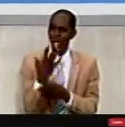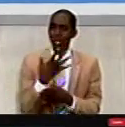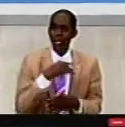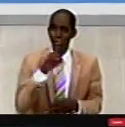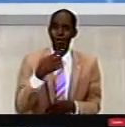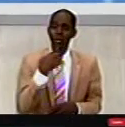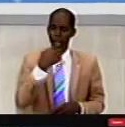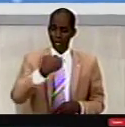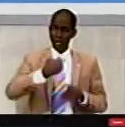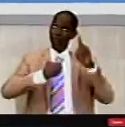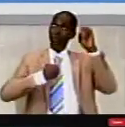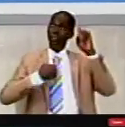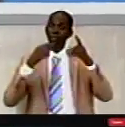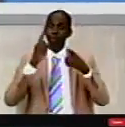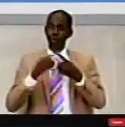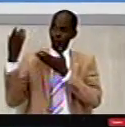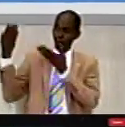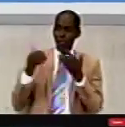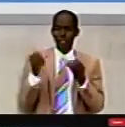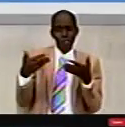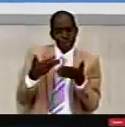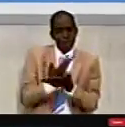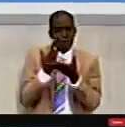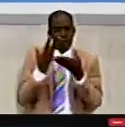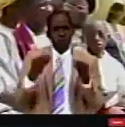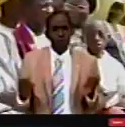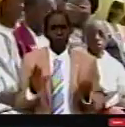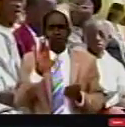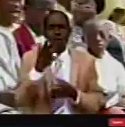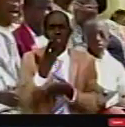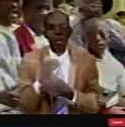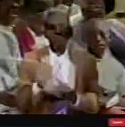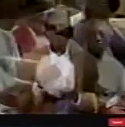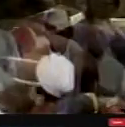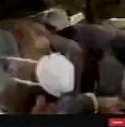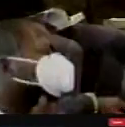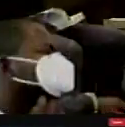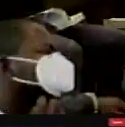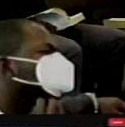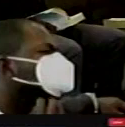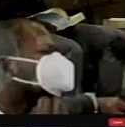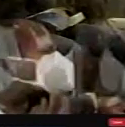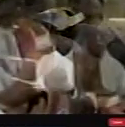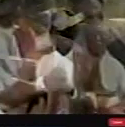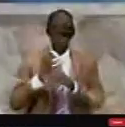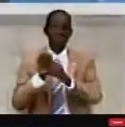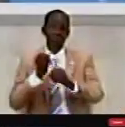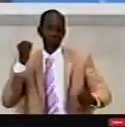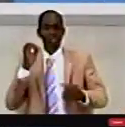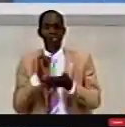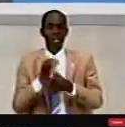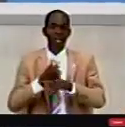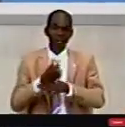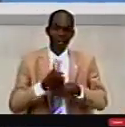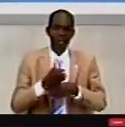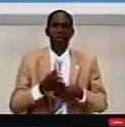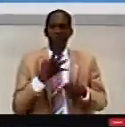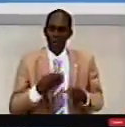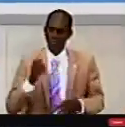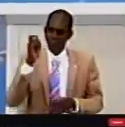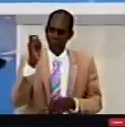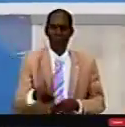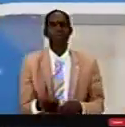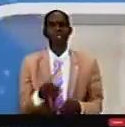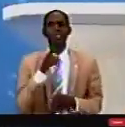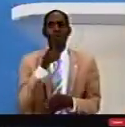a new solution stretch that road the solution is in your hands you've heard of Christ you've heard of his promise